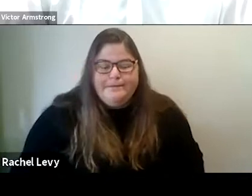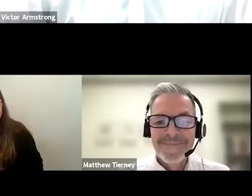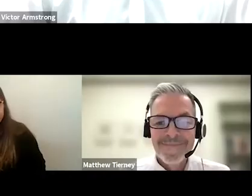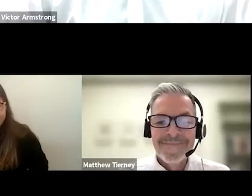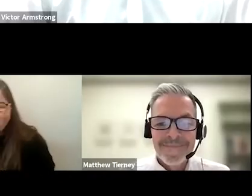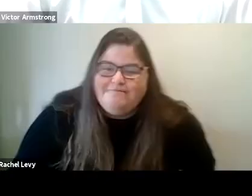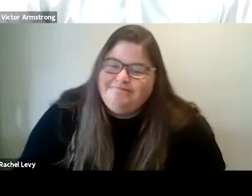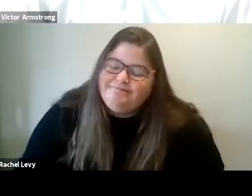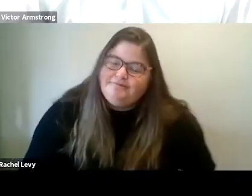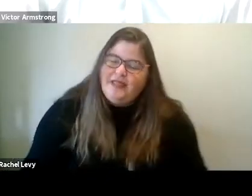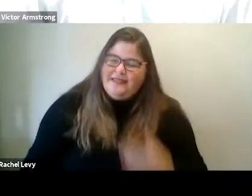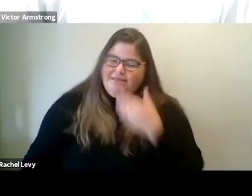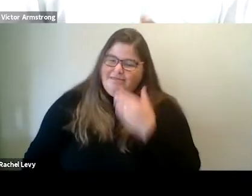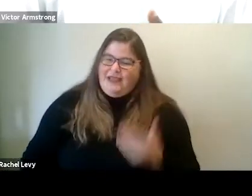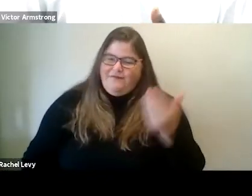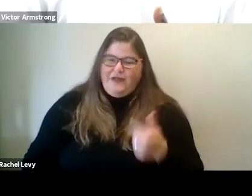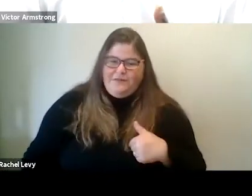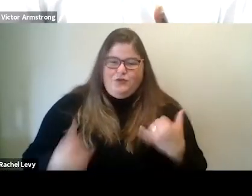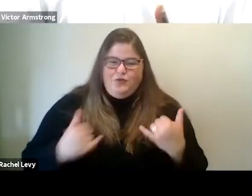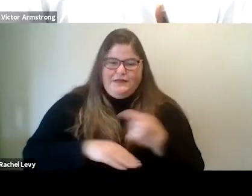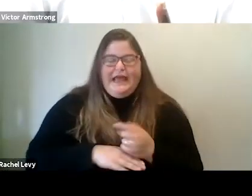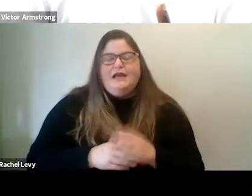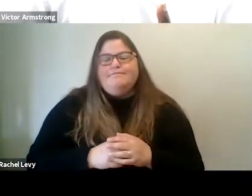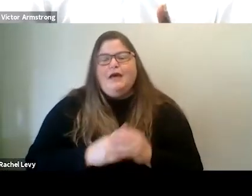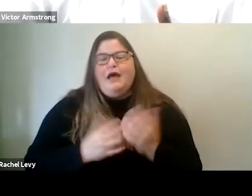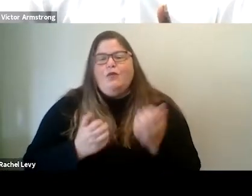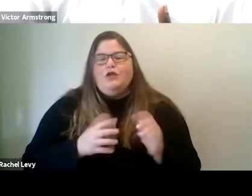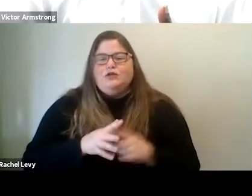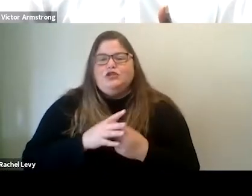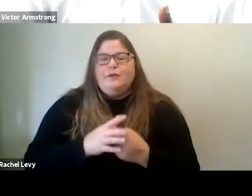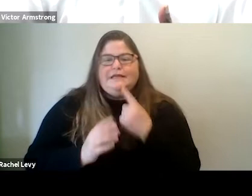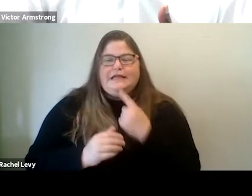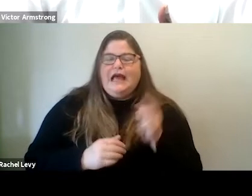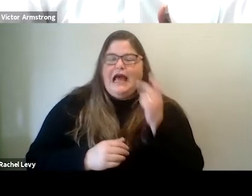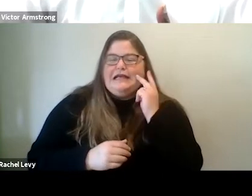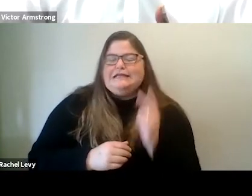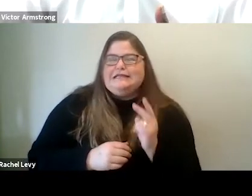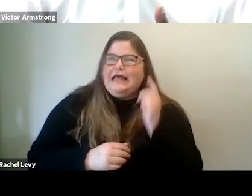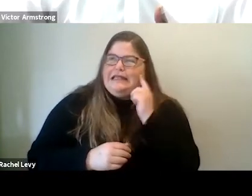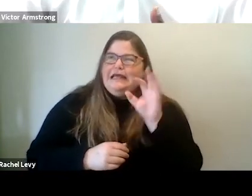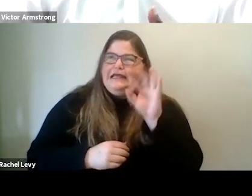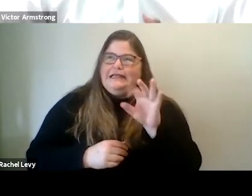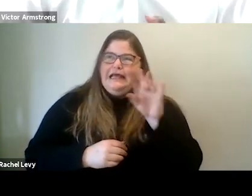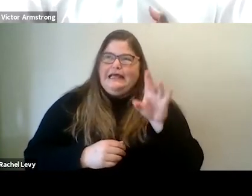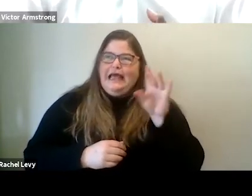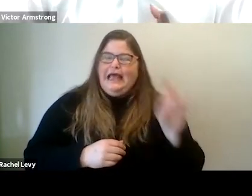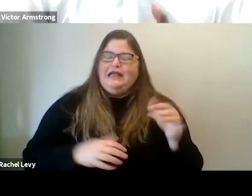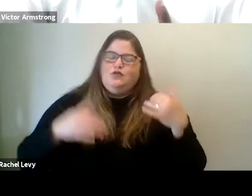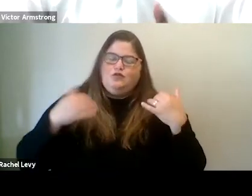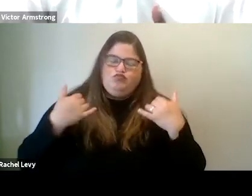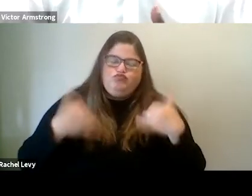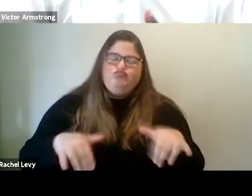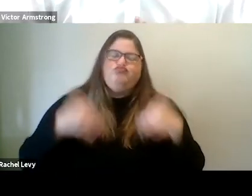Thank you so much for having me today. Let me start by saying that I see 988 as a tremendous opportunity.